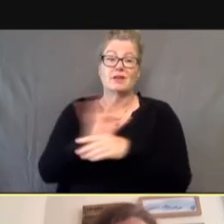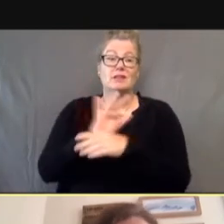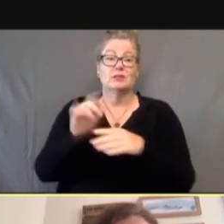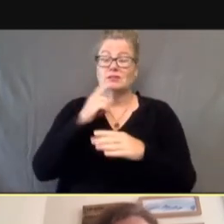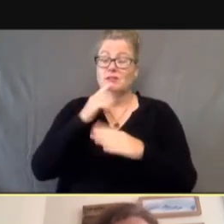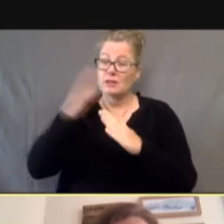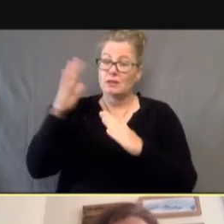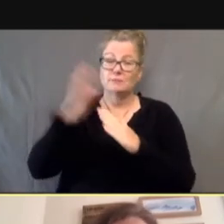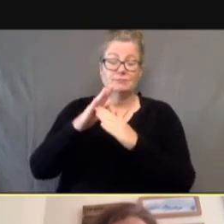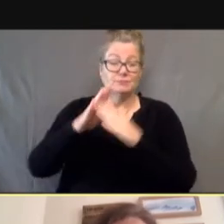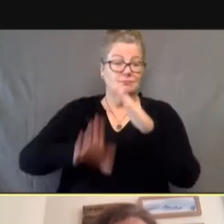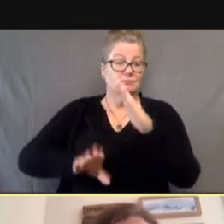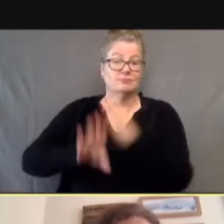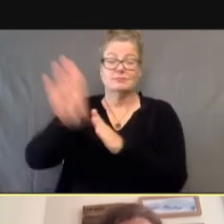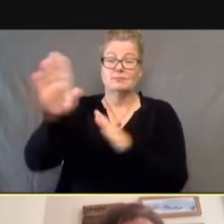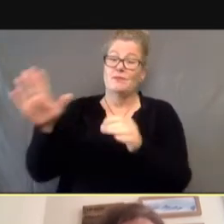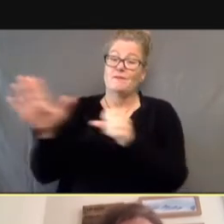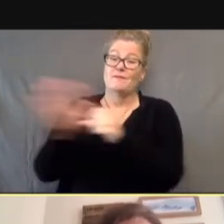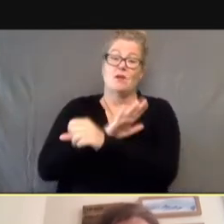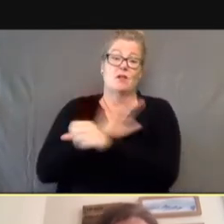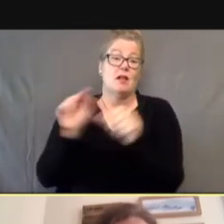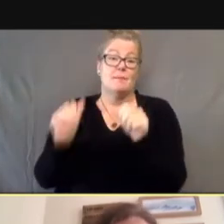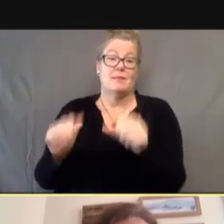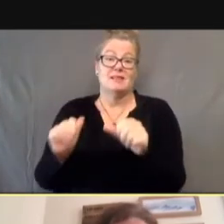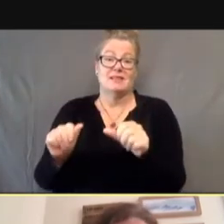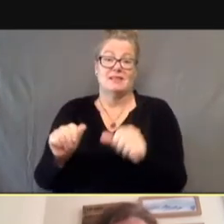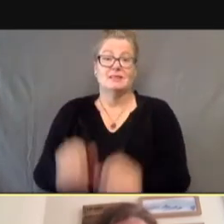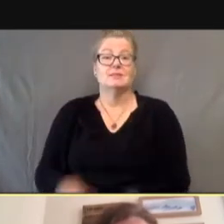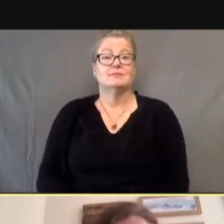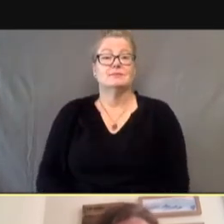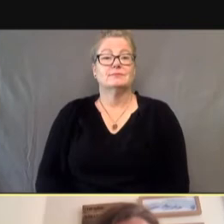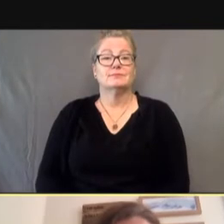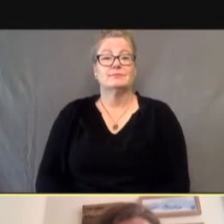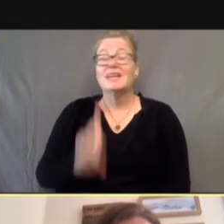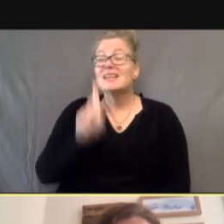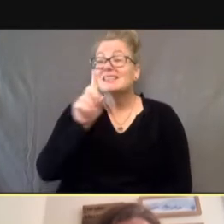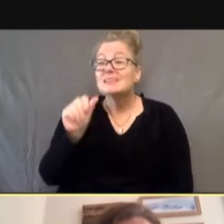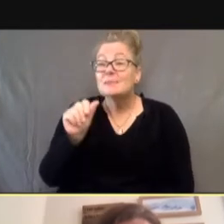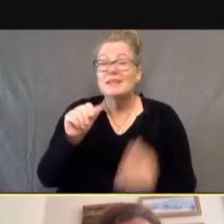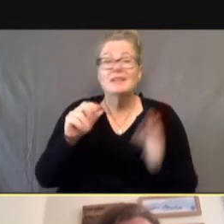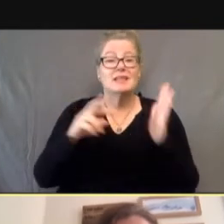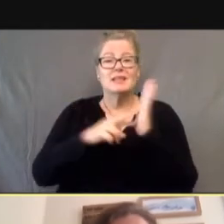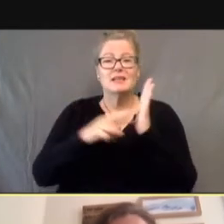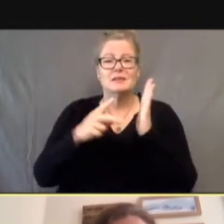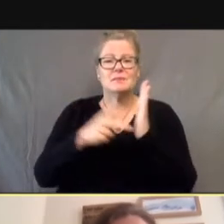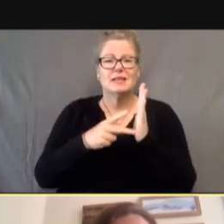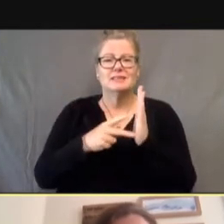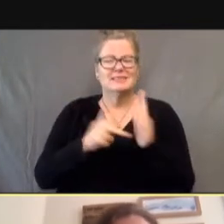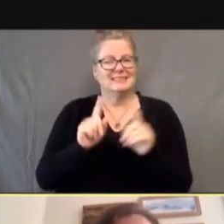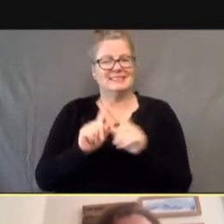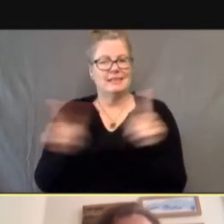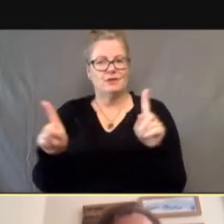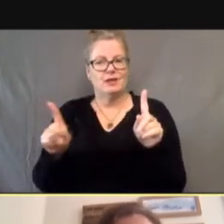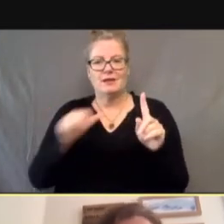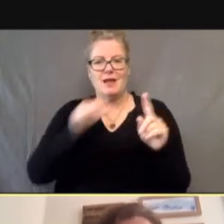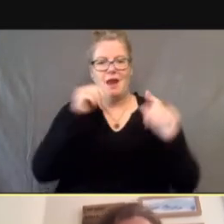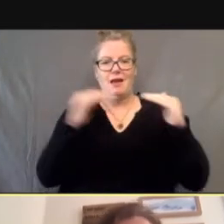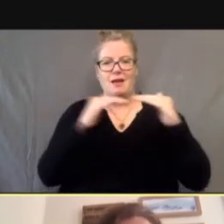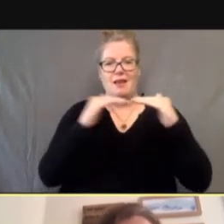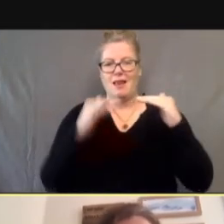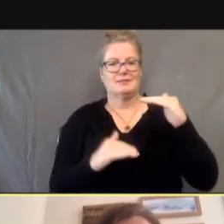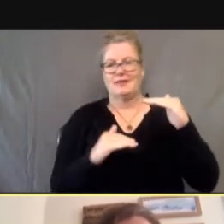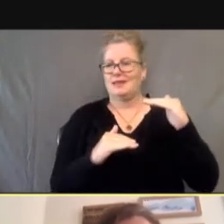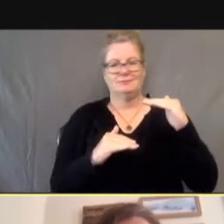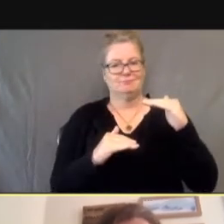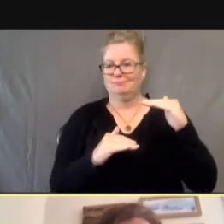model, disability is understood as a difference rather than a deficit, and the solution, so to speak, is the investment of resources